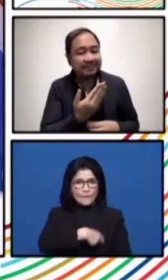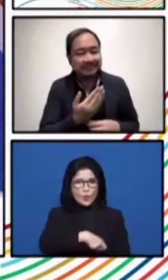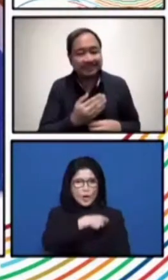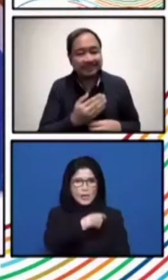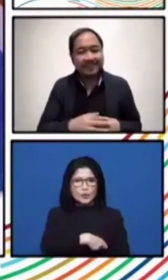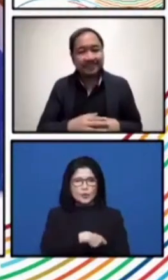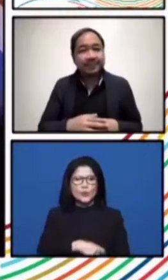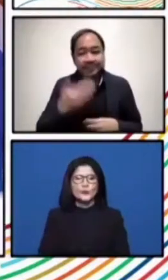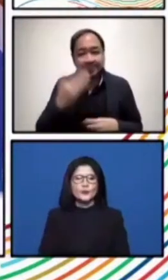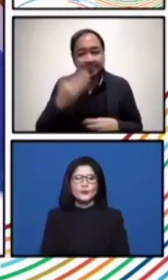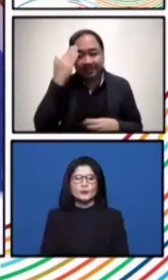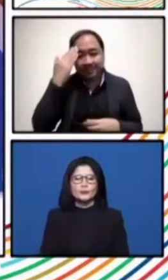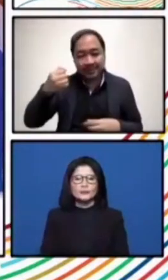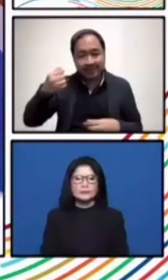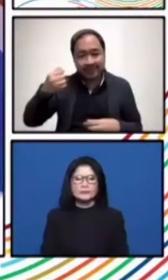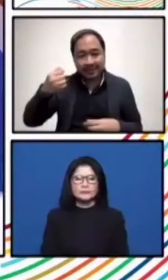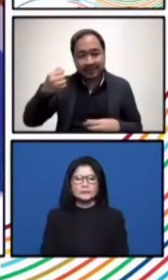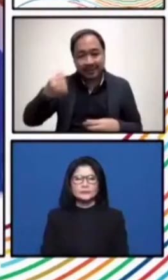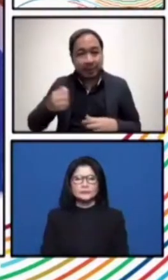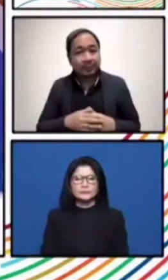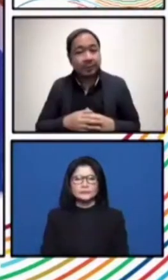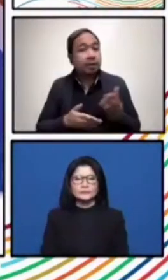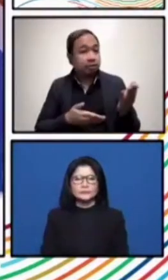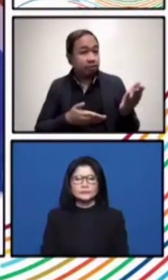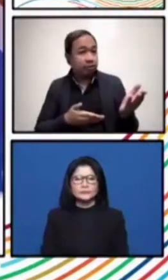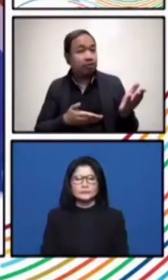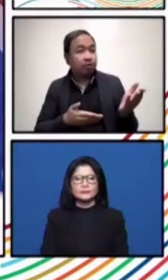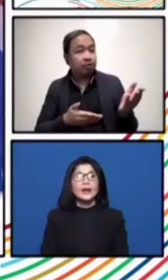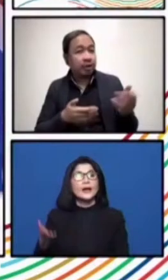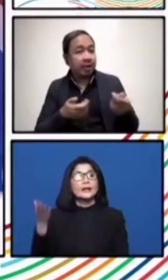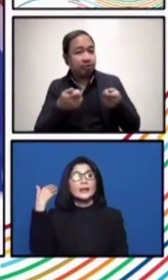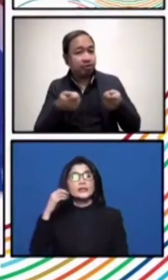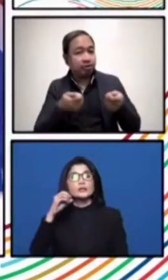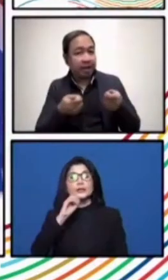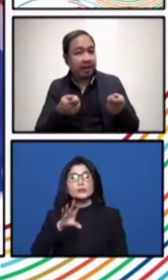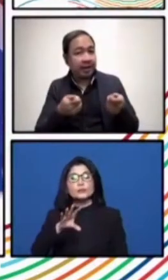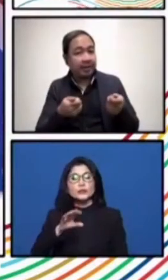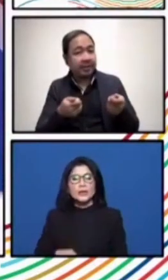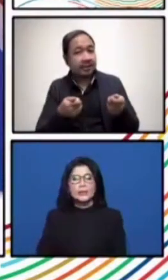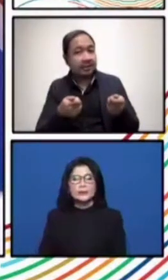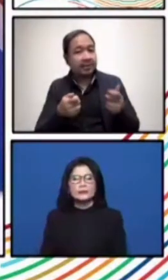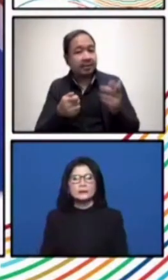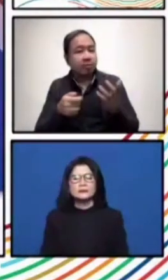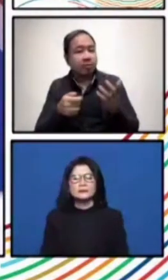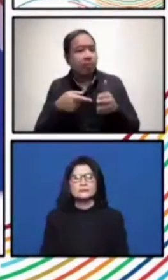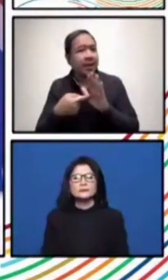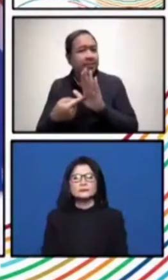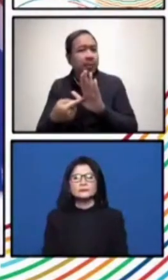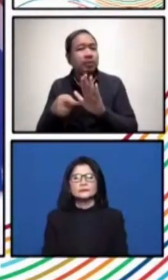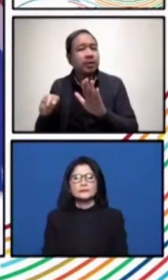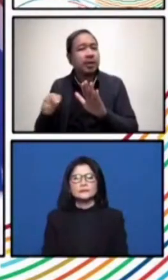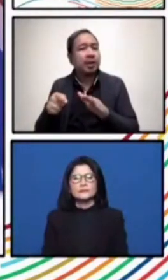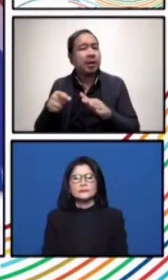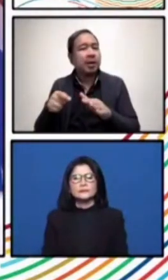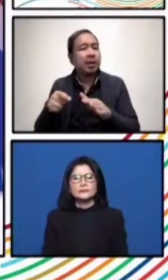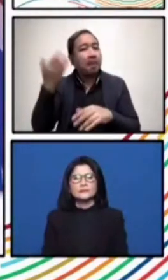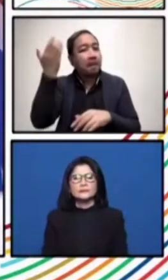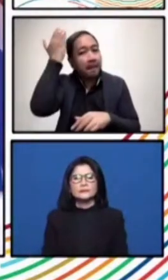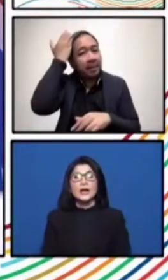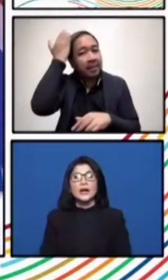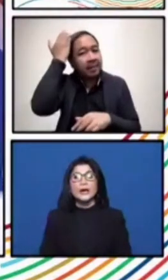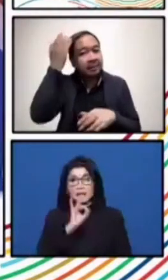as the chair has rightly pointed out Maldives is not only amongst the world's most geographically dispersed